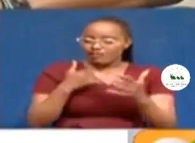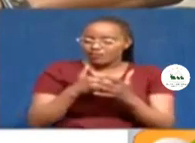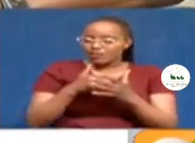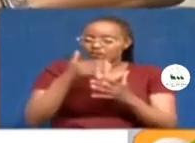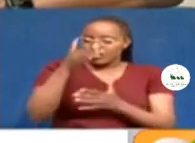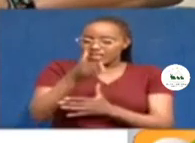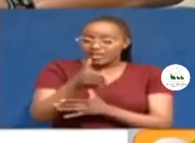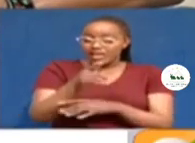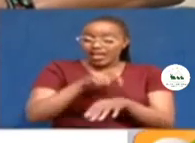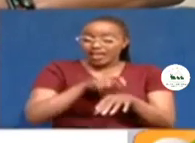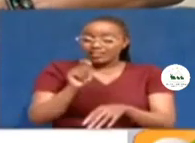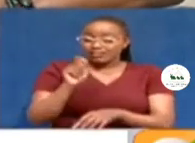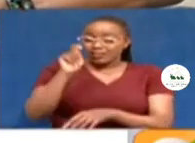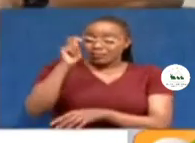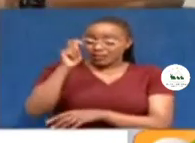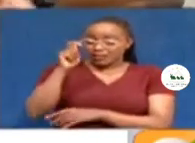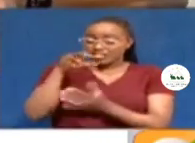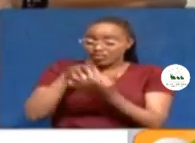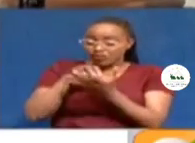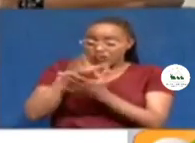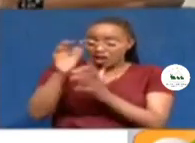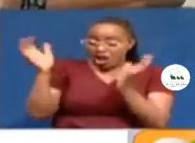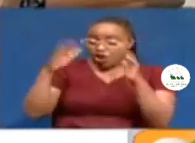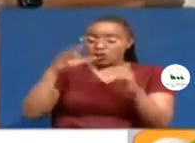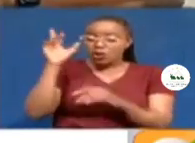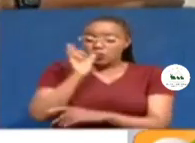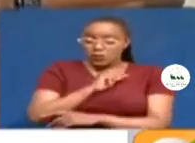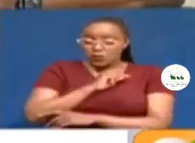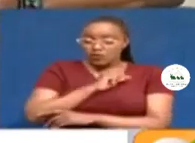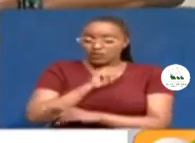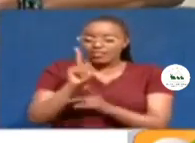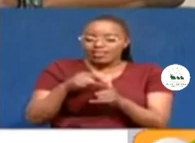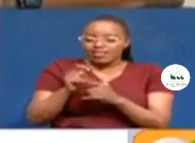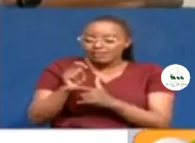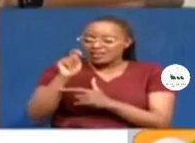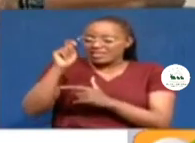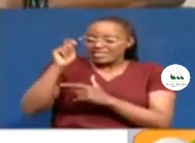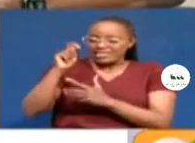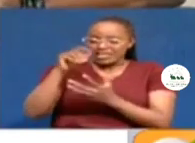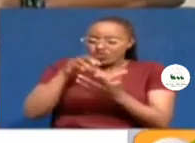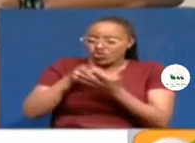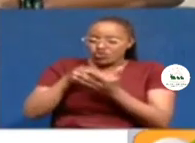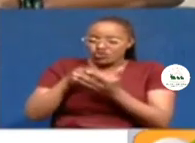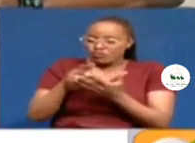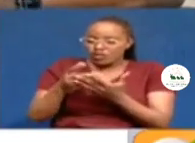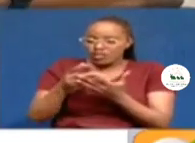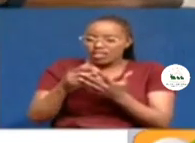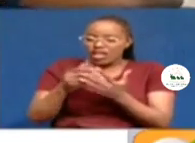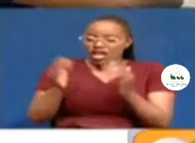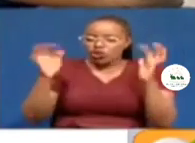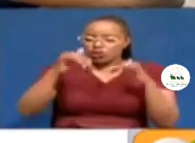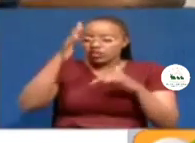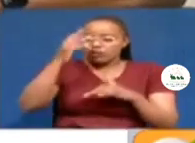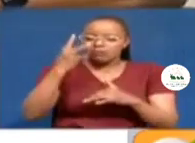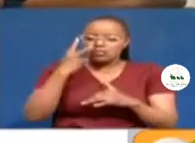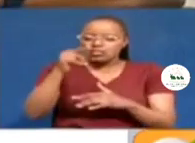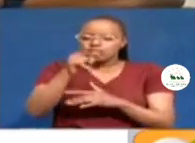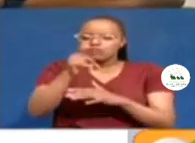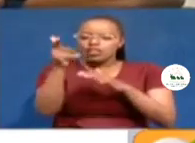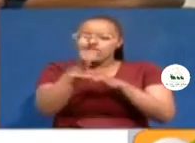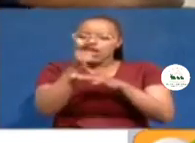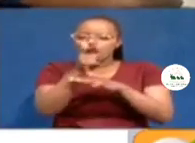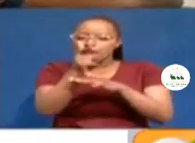And once the presidency has collapsed, because the presidency has collapsed, I can look in that